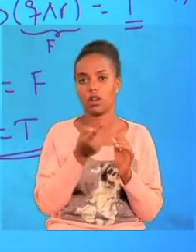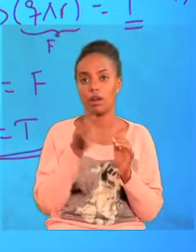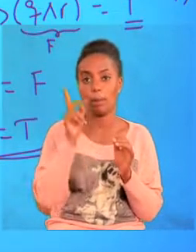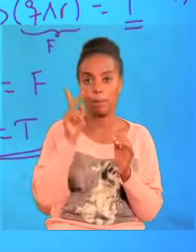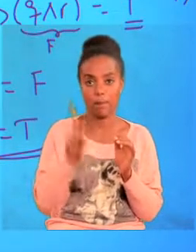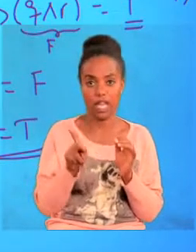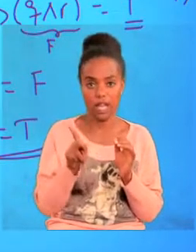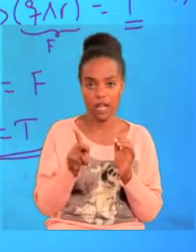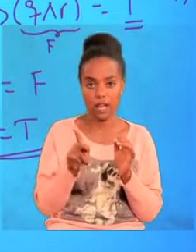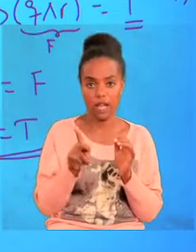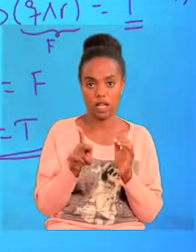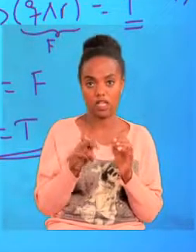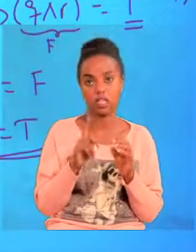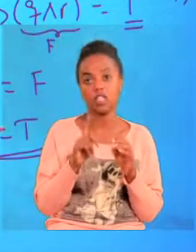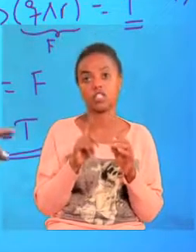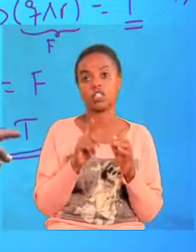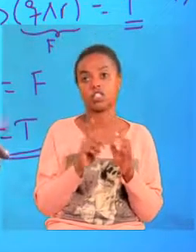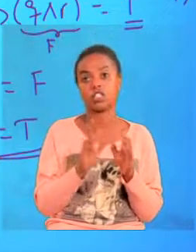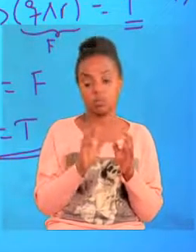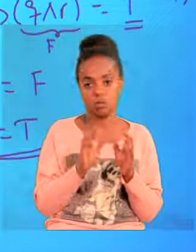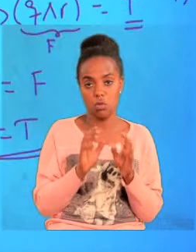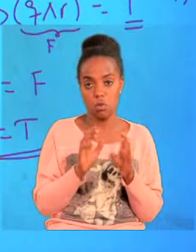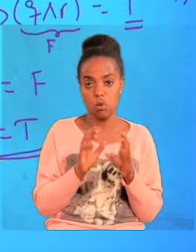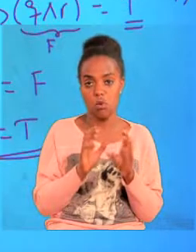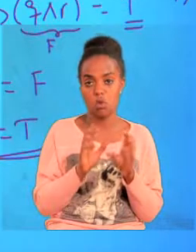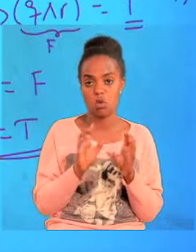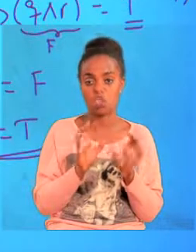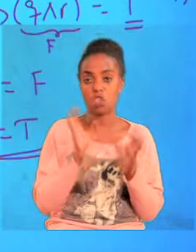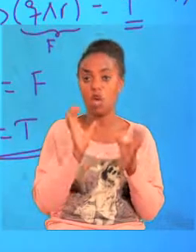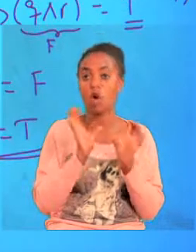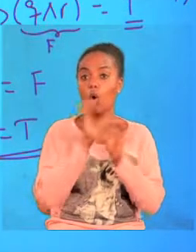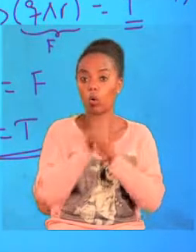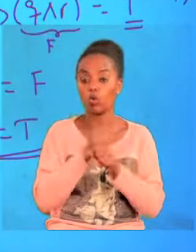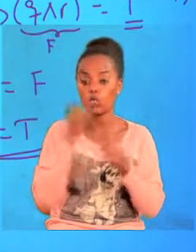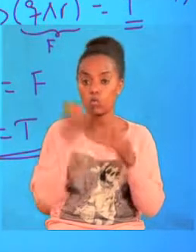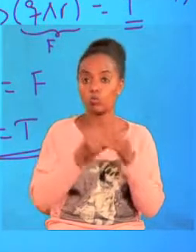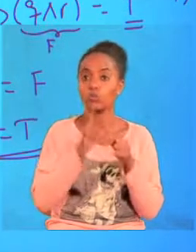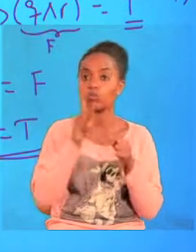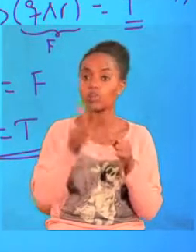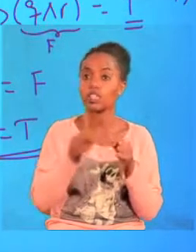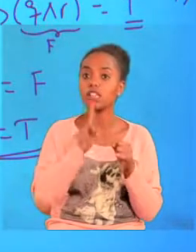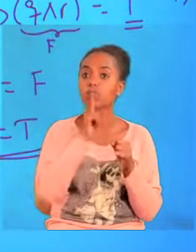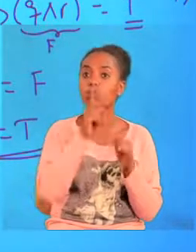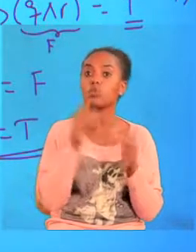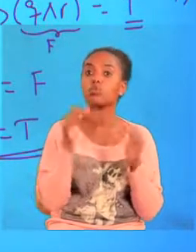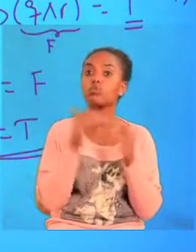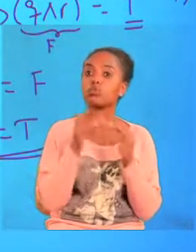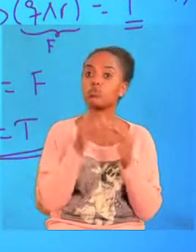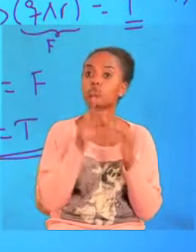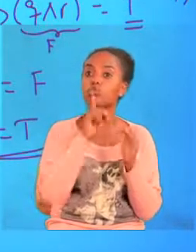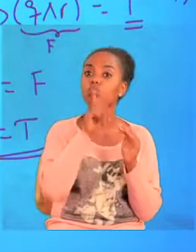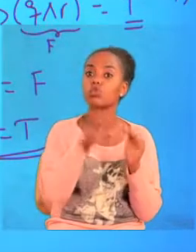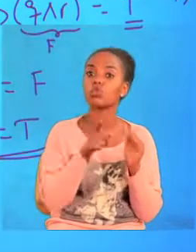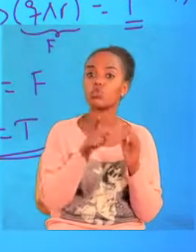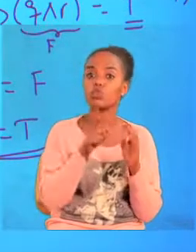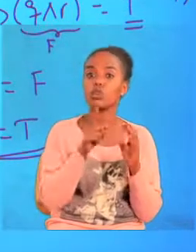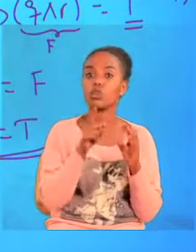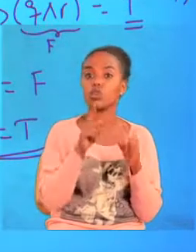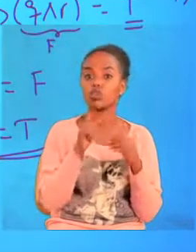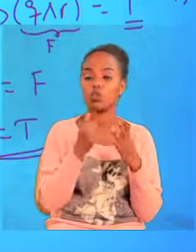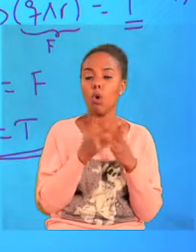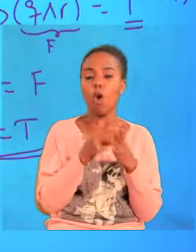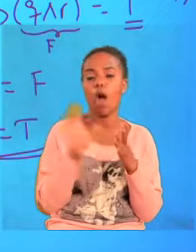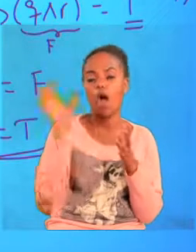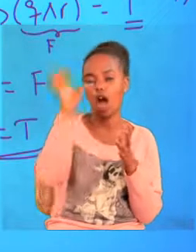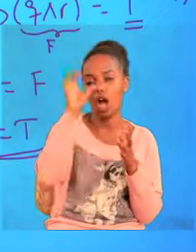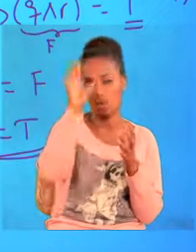P. So the conclusion it is P is true. Therefore, assuming the premise true, we arrived at the conclusion to be